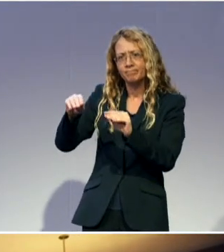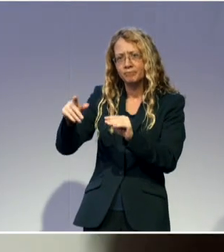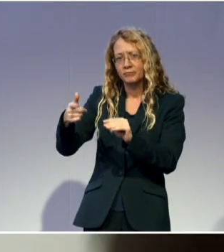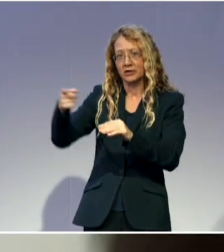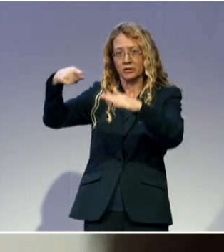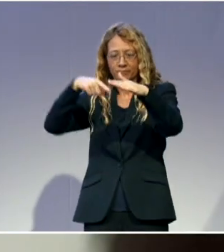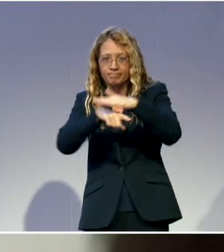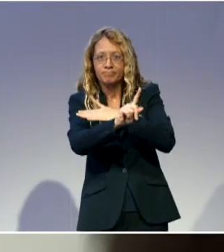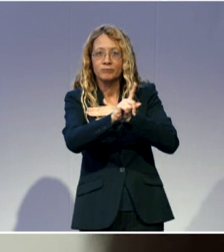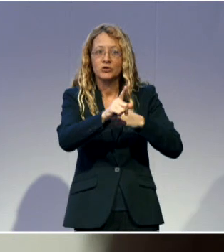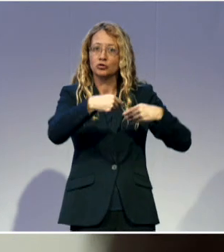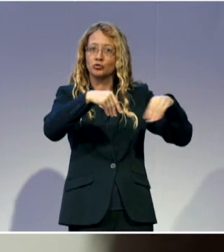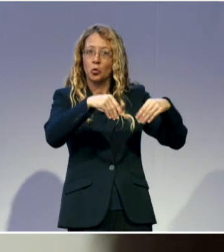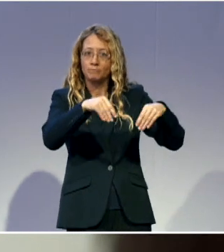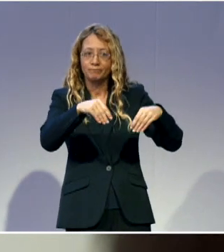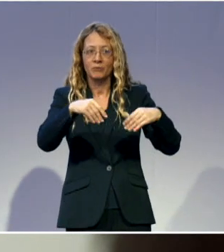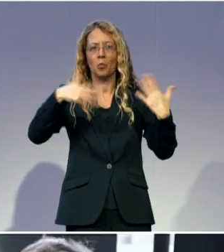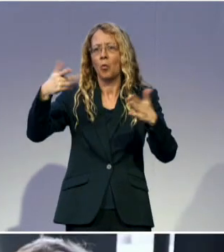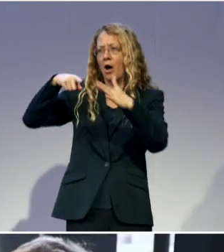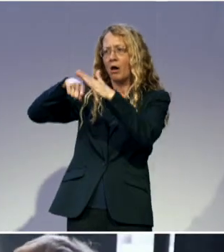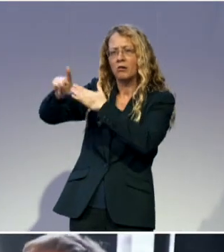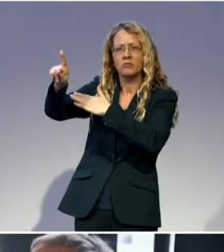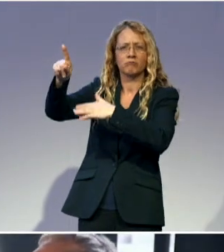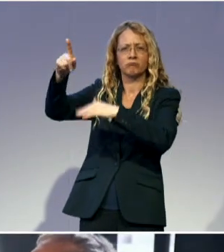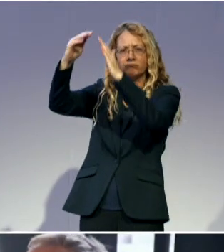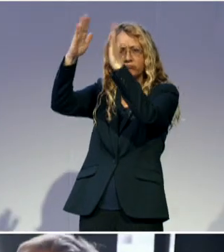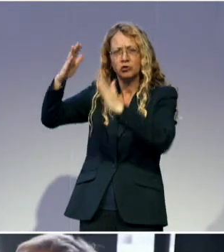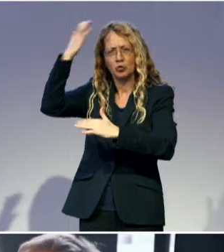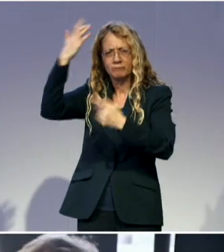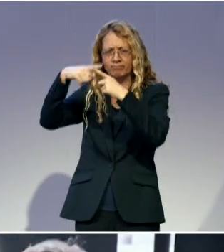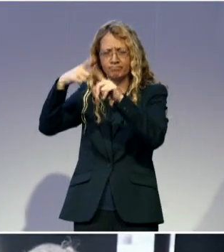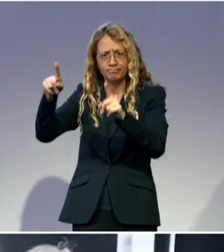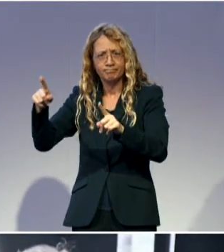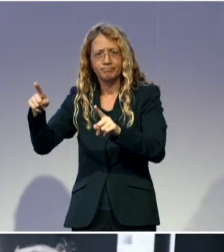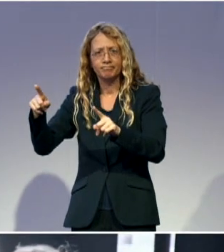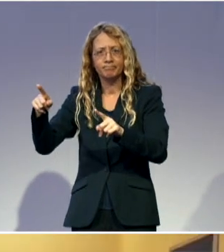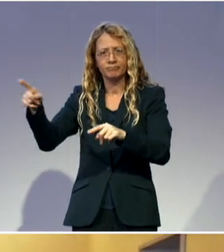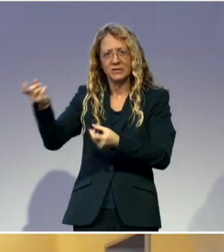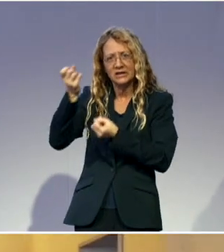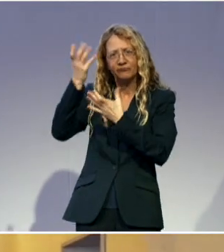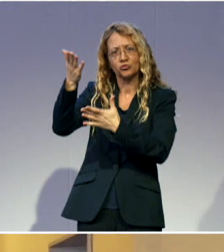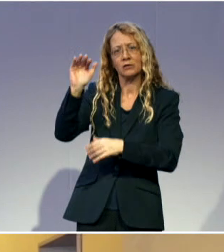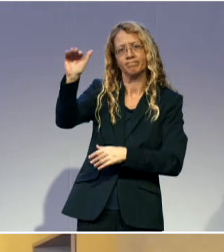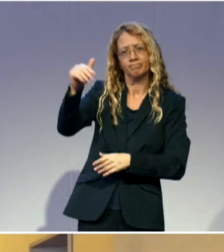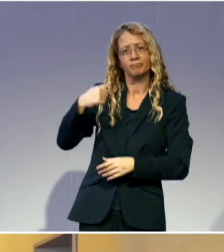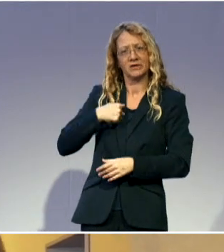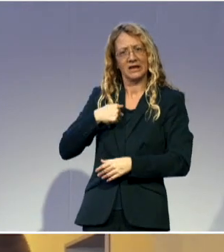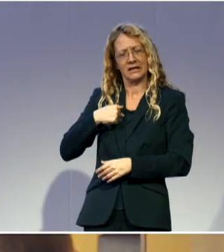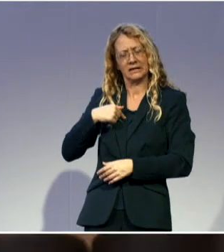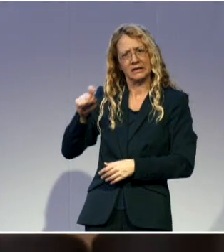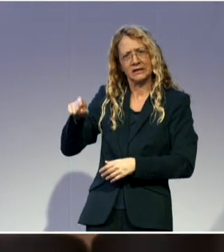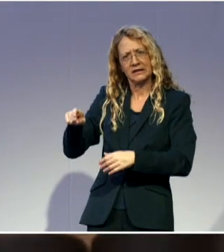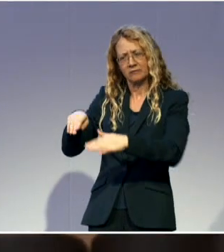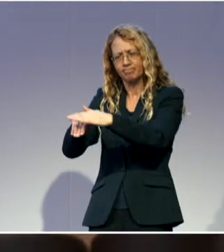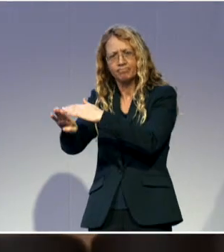or a service company. Users can specify their service need, such as barrier-free entry, and recipients